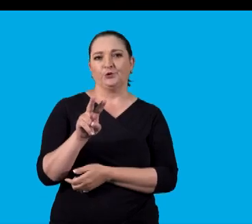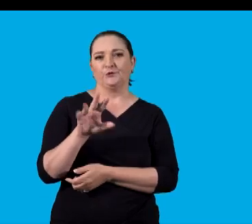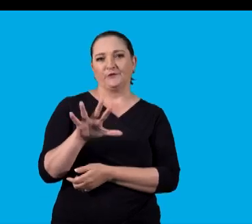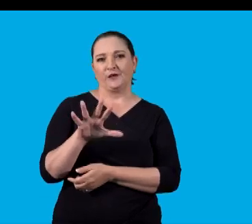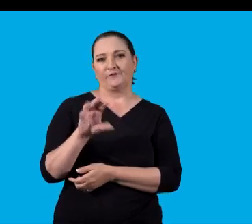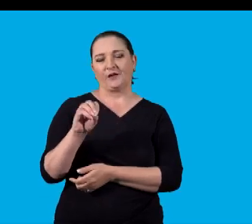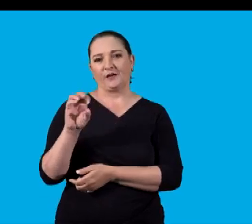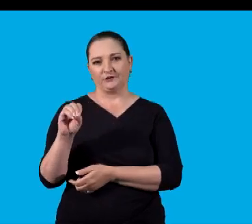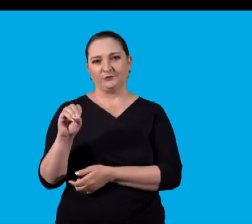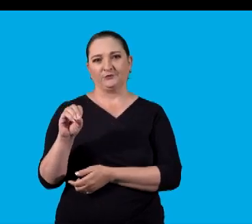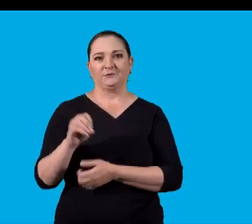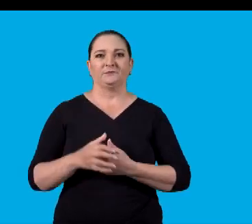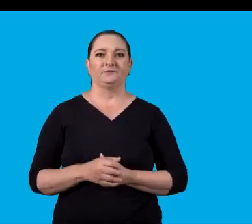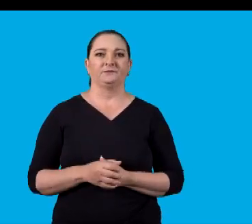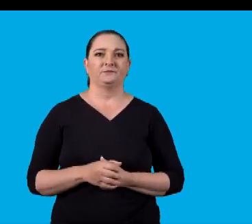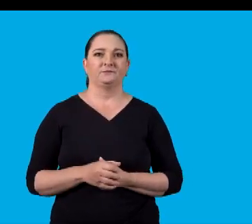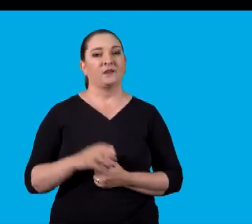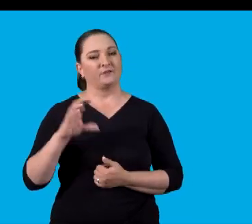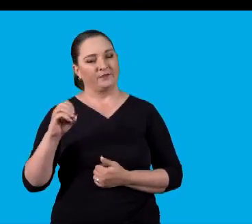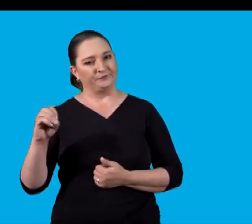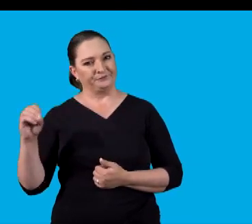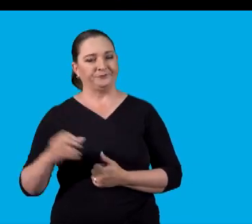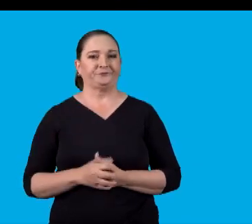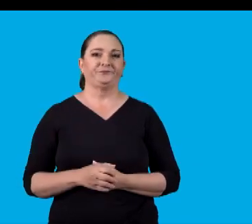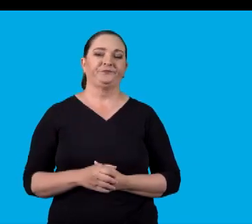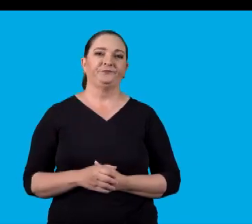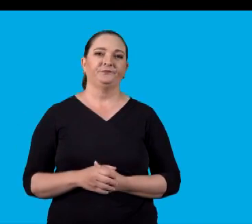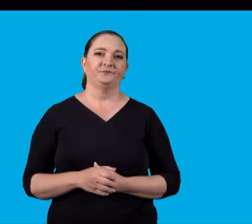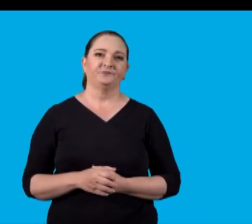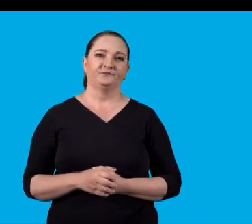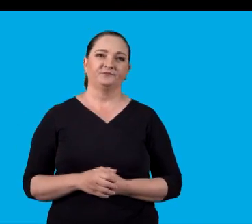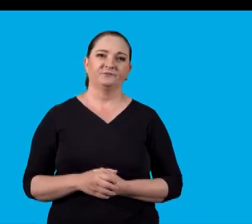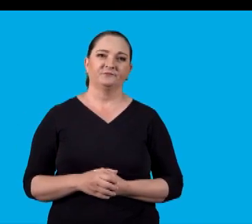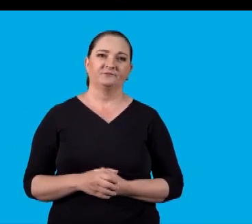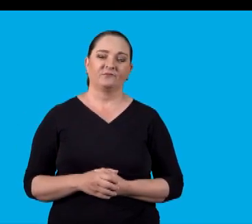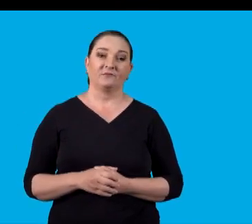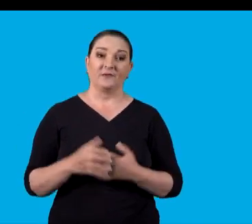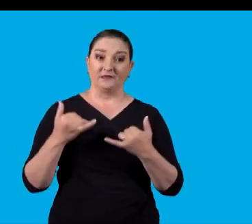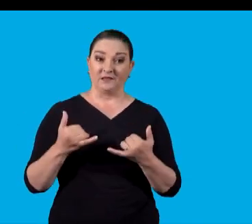up with 22,500,000. So I'll come here, then it becomes